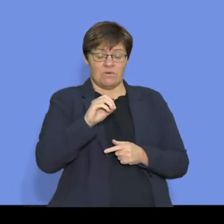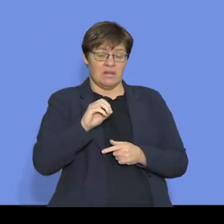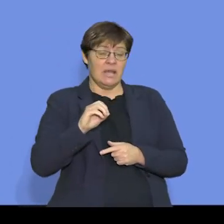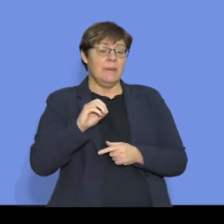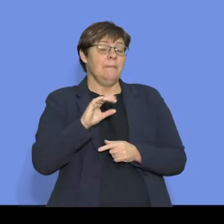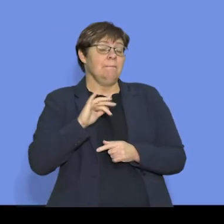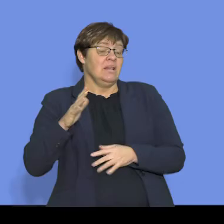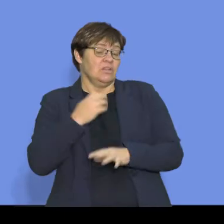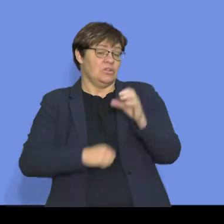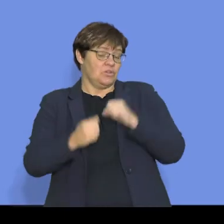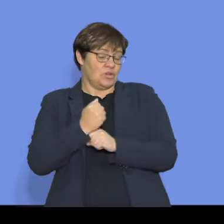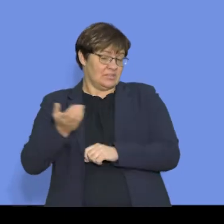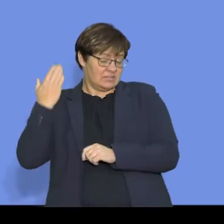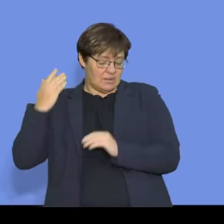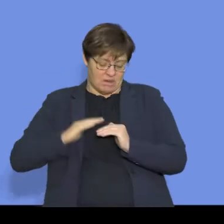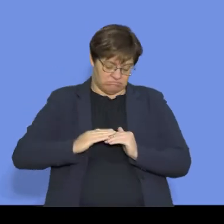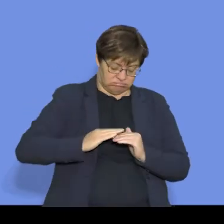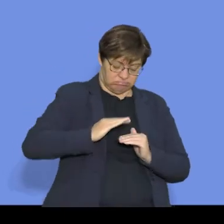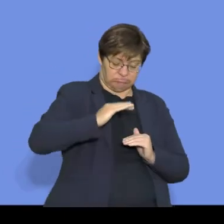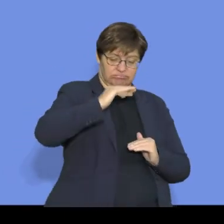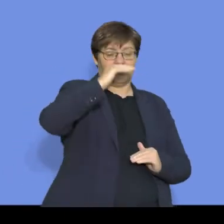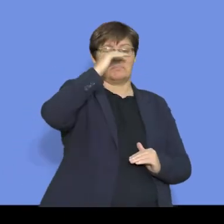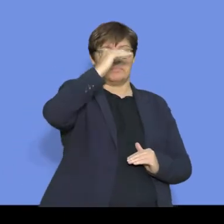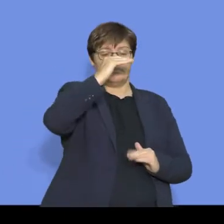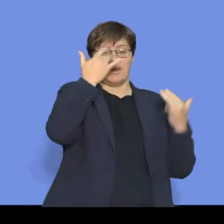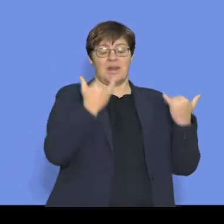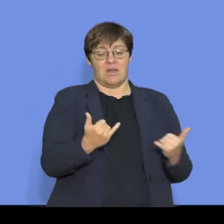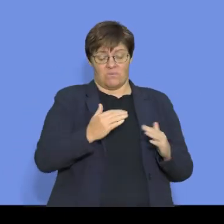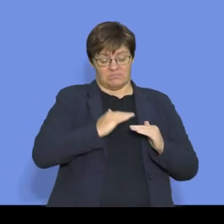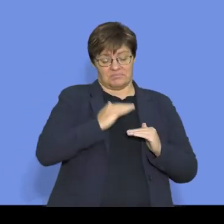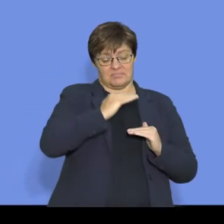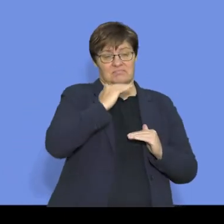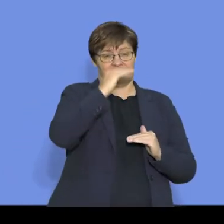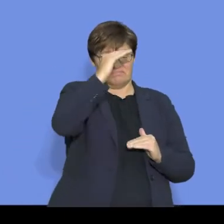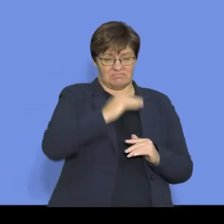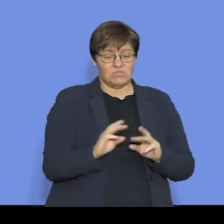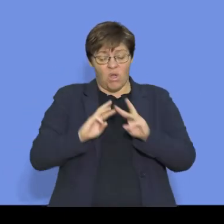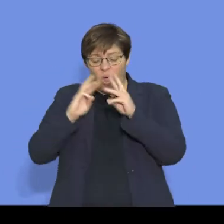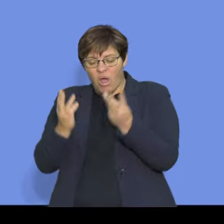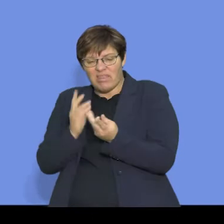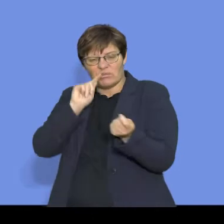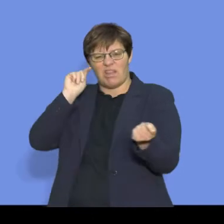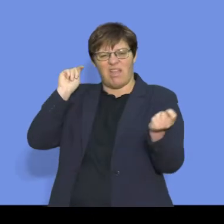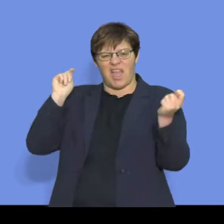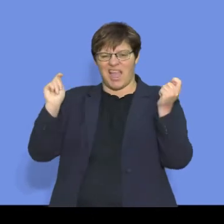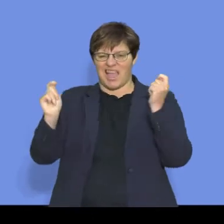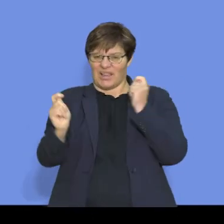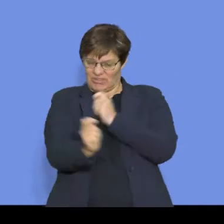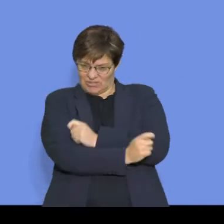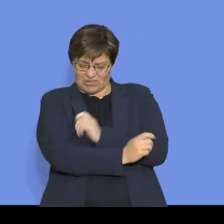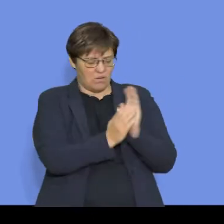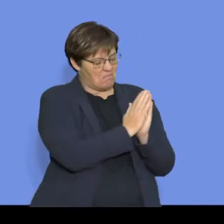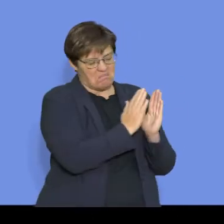and ending now. And we looked at how conditions on Earth changed and